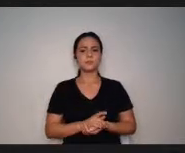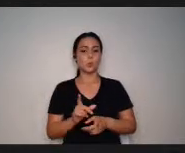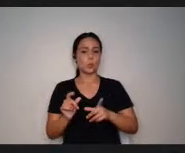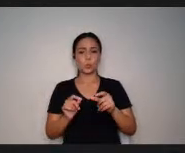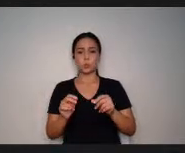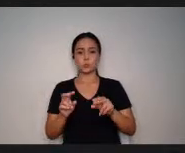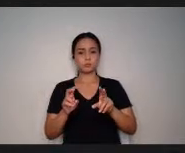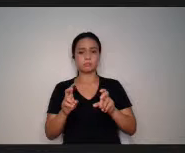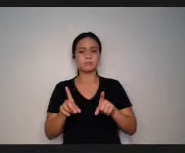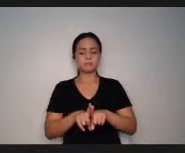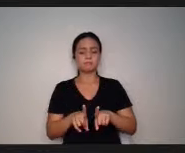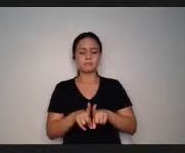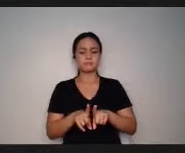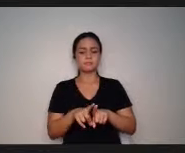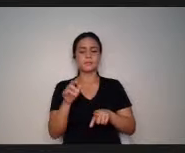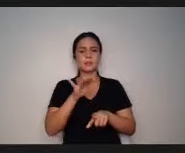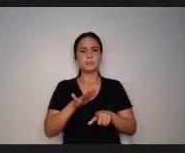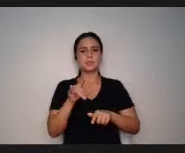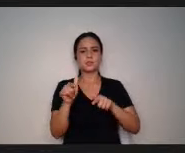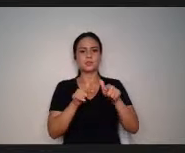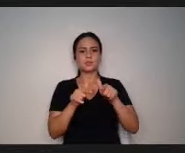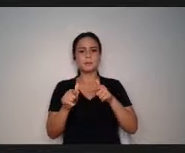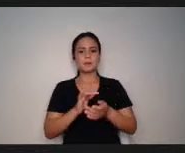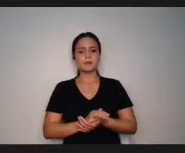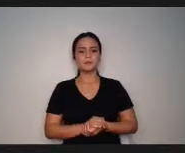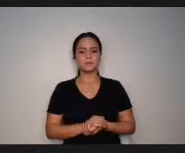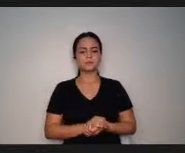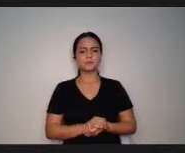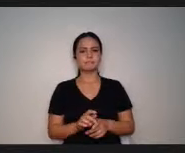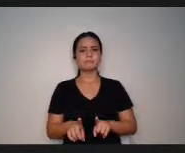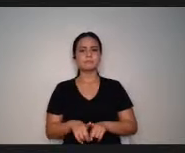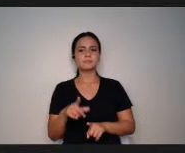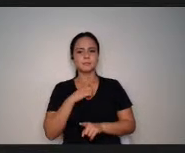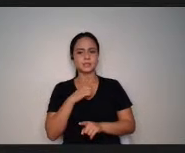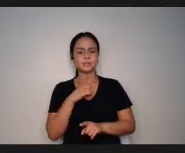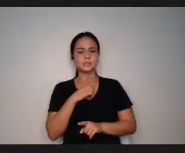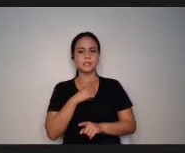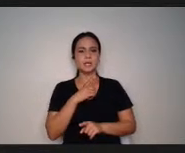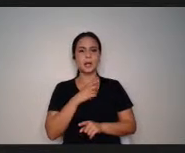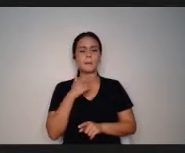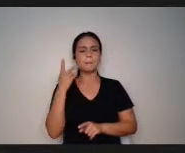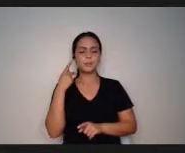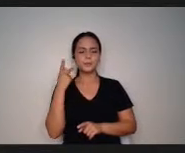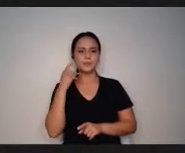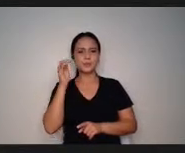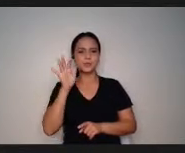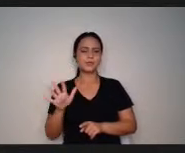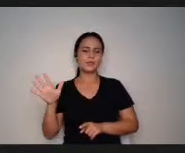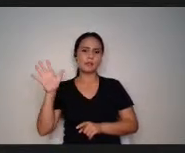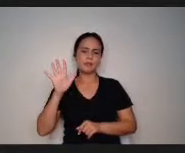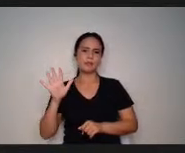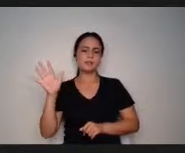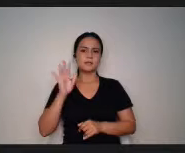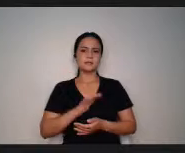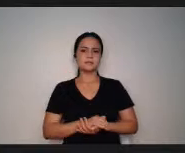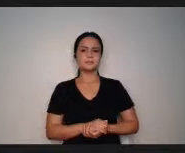check program, a national policy requiring employers to monitor and screen for psychosocial